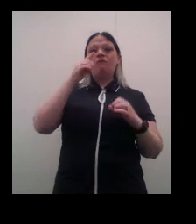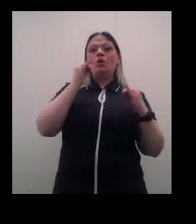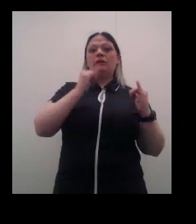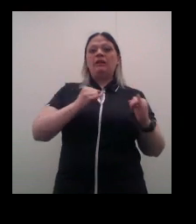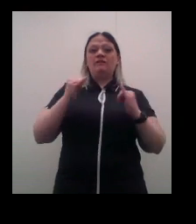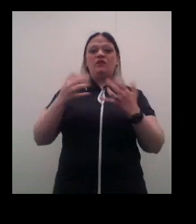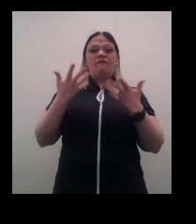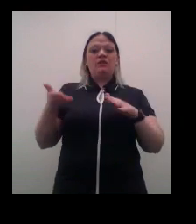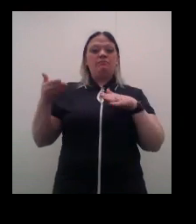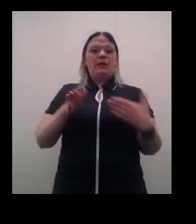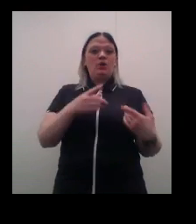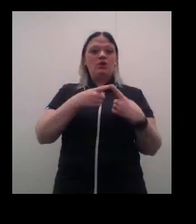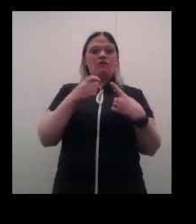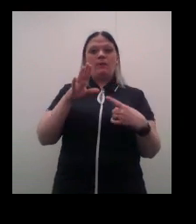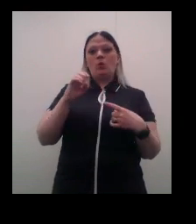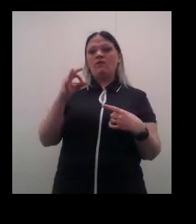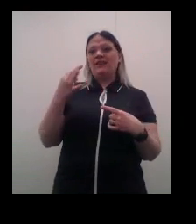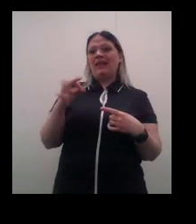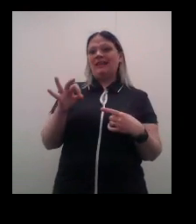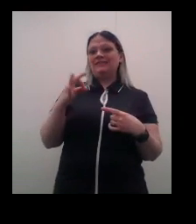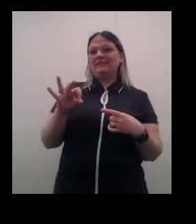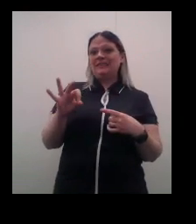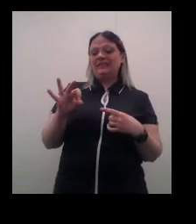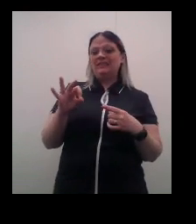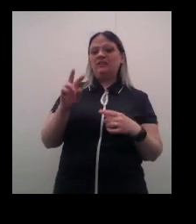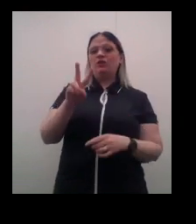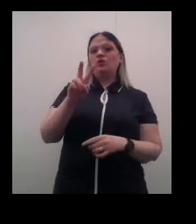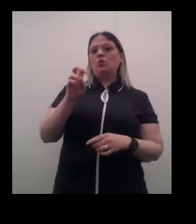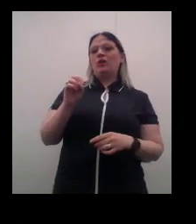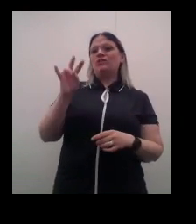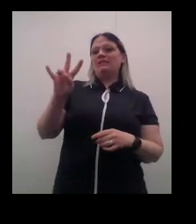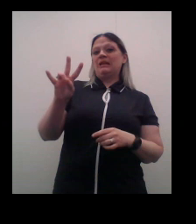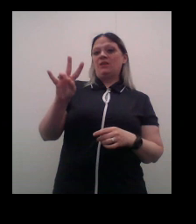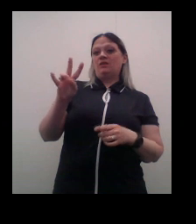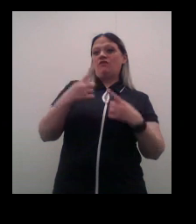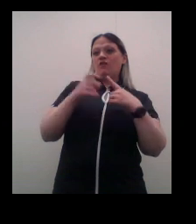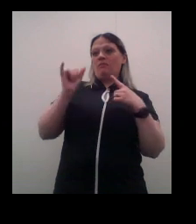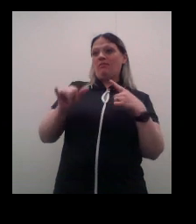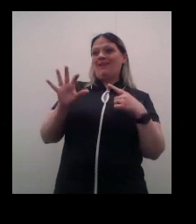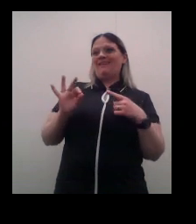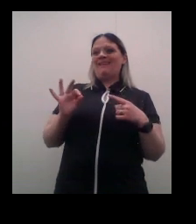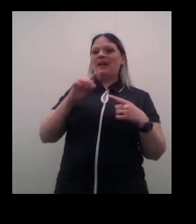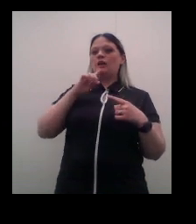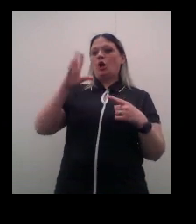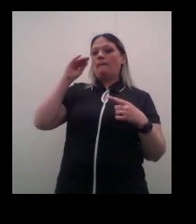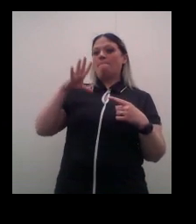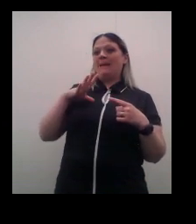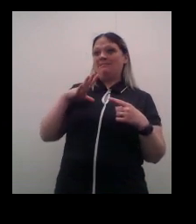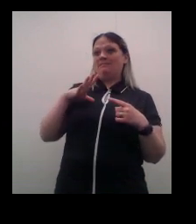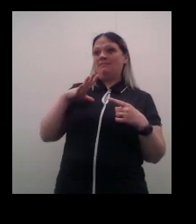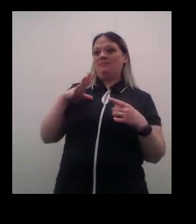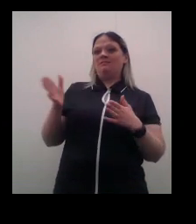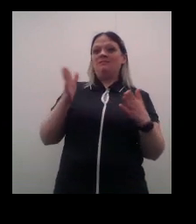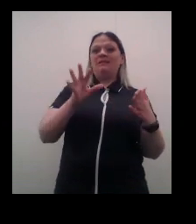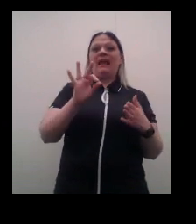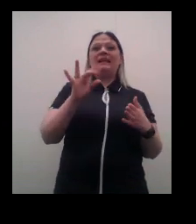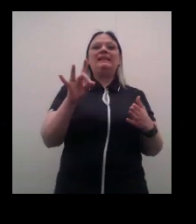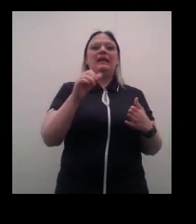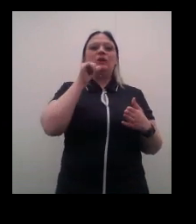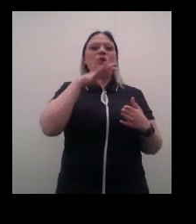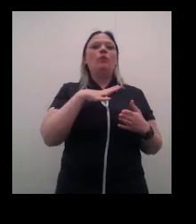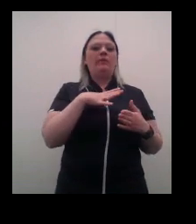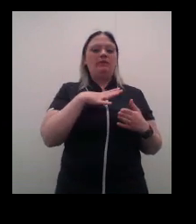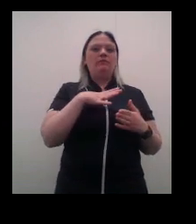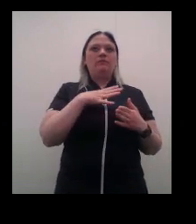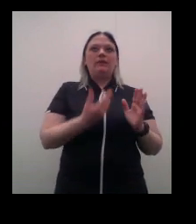who've perished as a result of COVID-19, out of the 207, 109 of them are men, 98 are women, and once again,